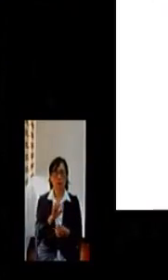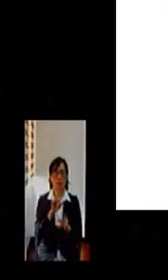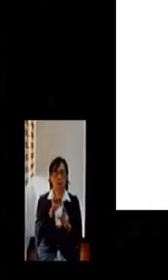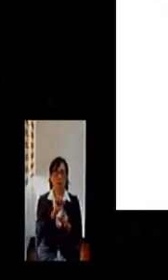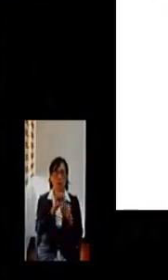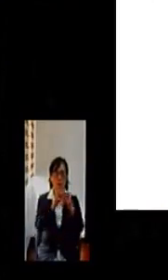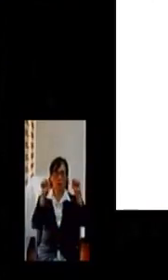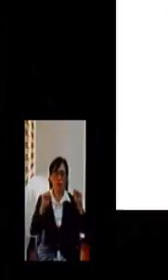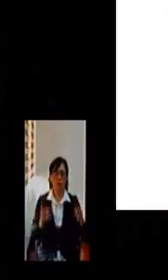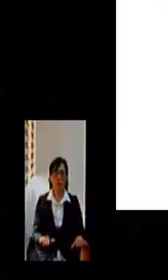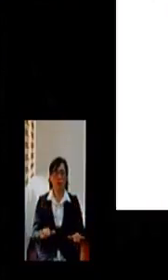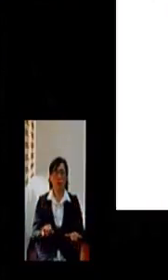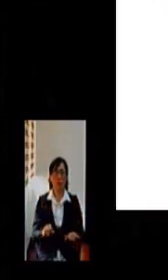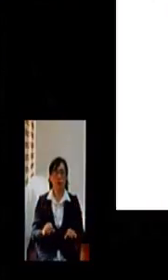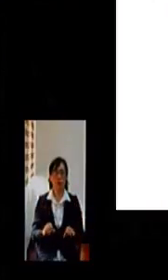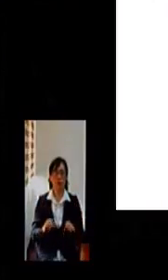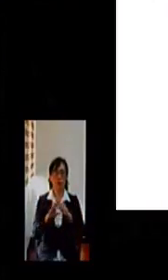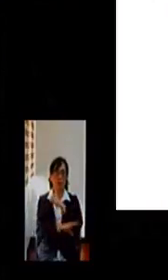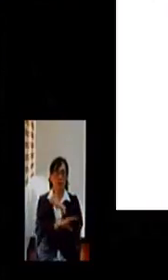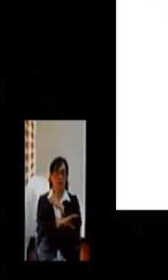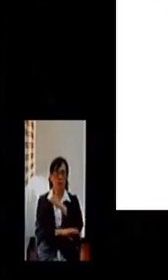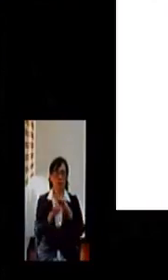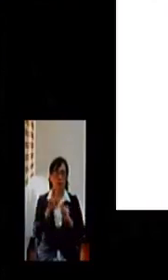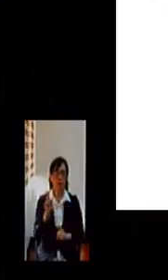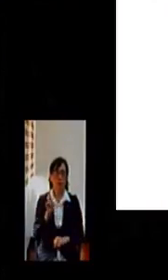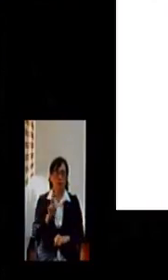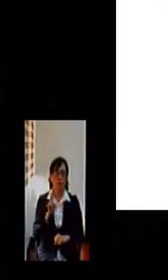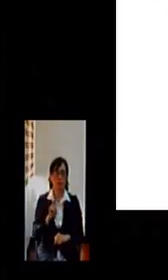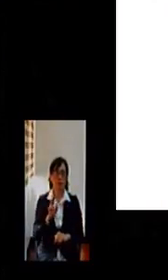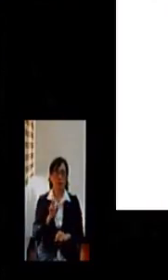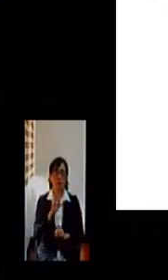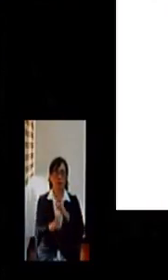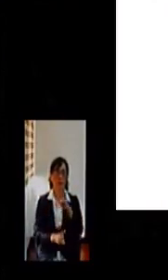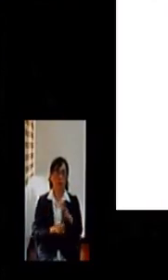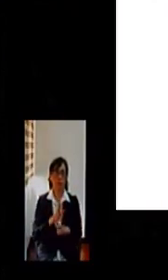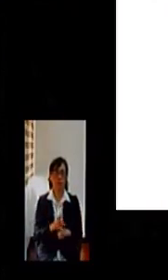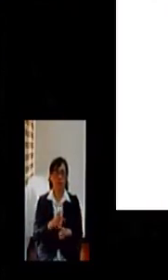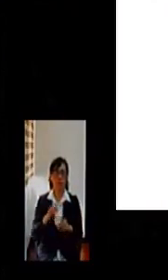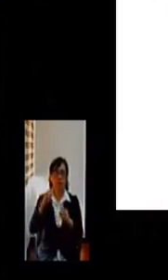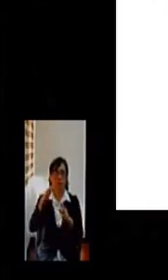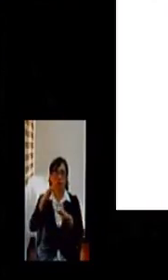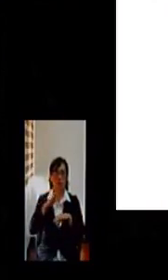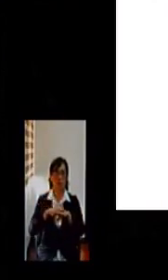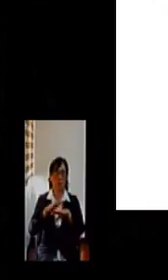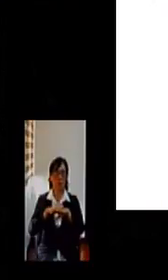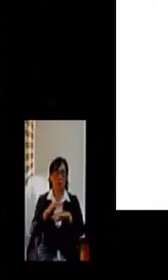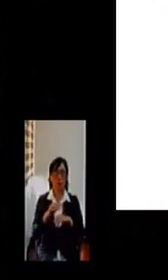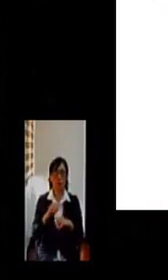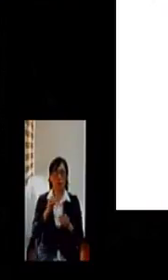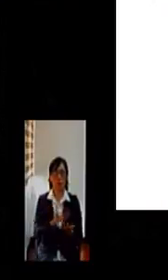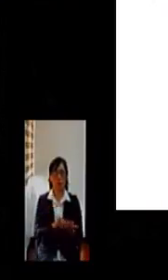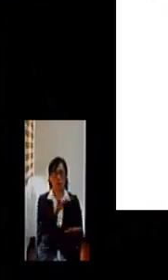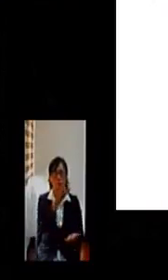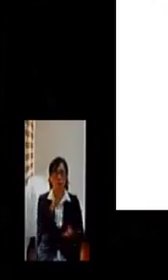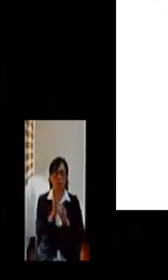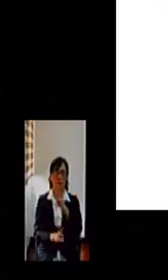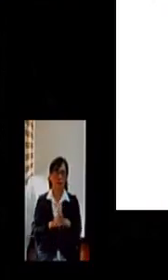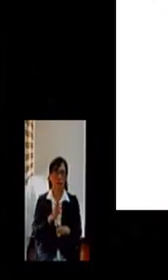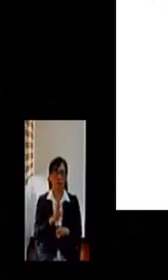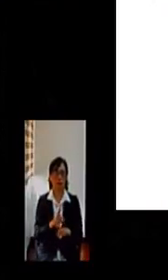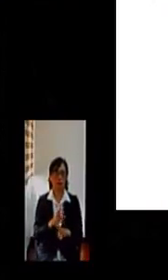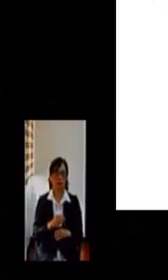Megadiversity countries is a term used to refer to world's top biodiversity-rich countries in the world. Biodiversity